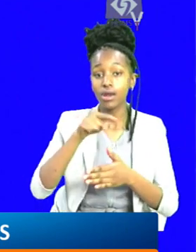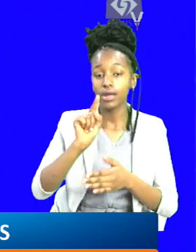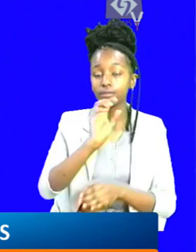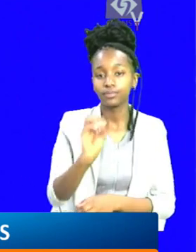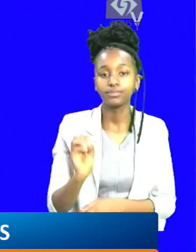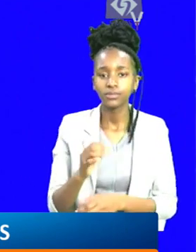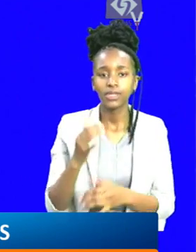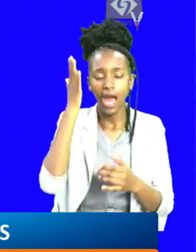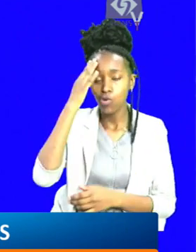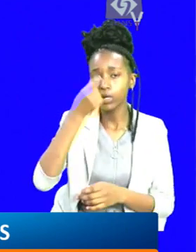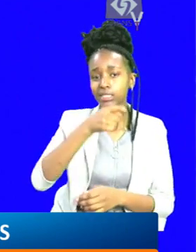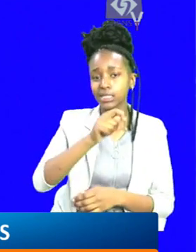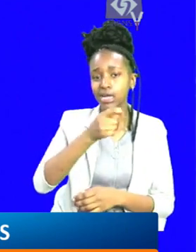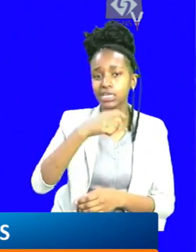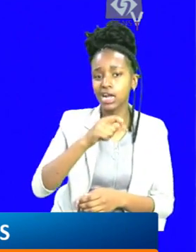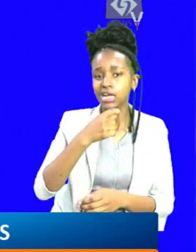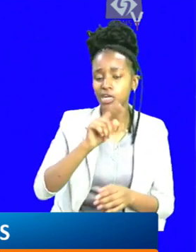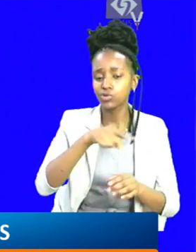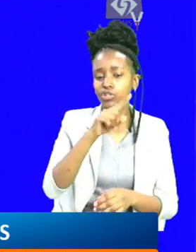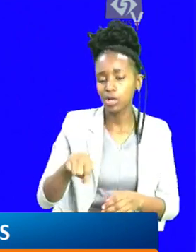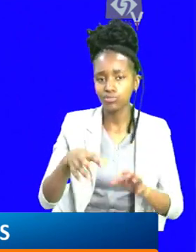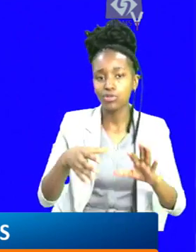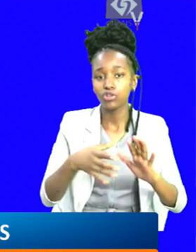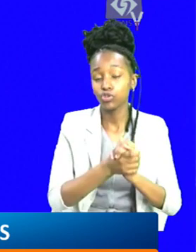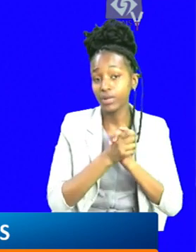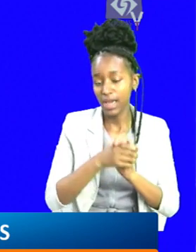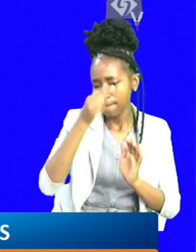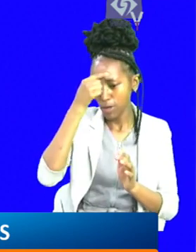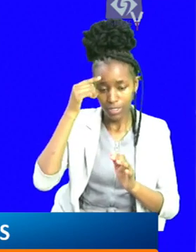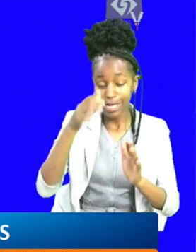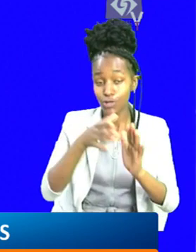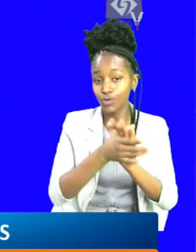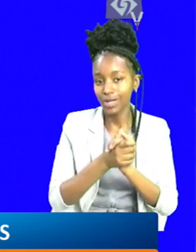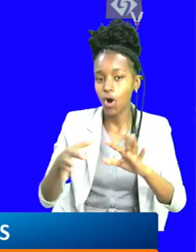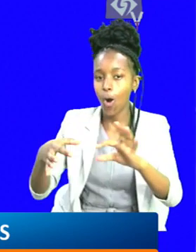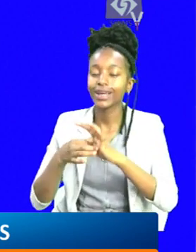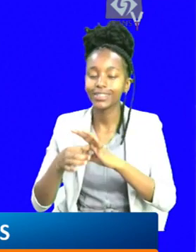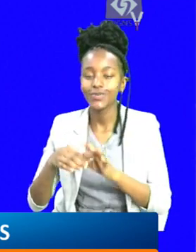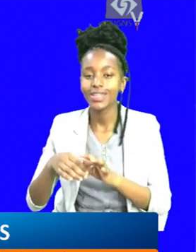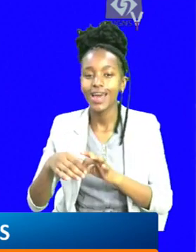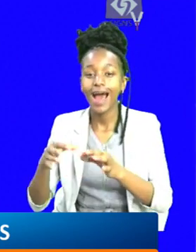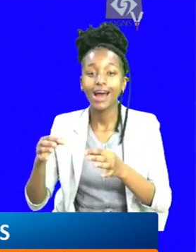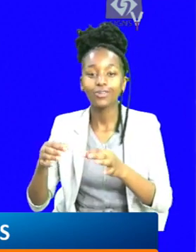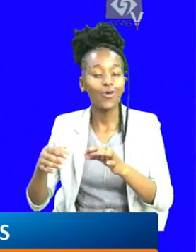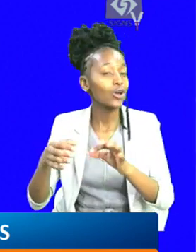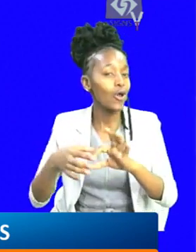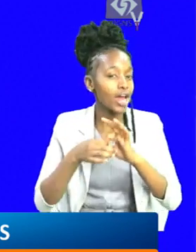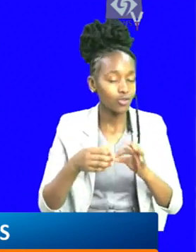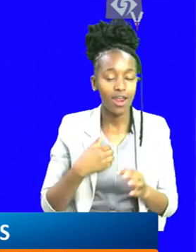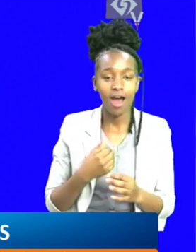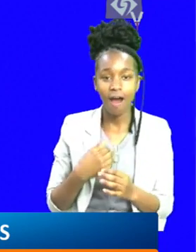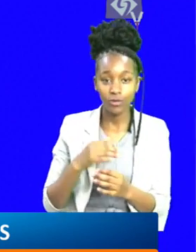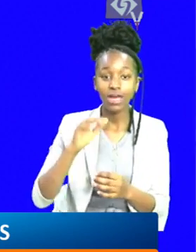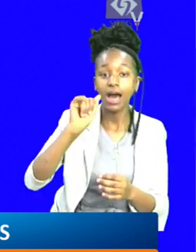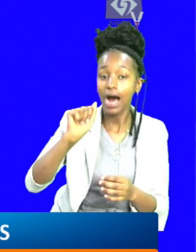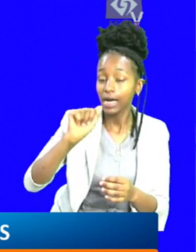Jubilee as one of the parties that is targeted within Azimio fraternity, and it is a clear indication of their desire